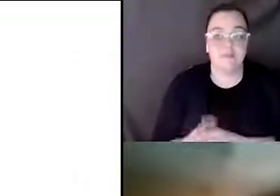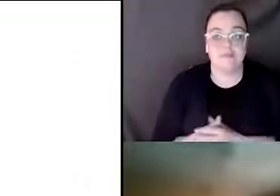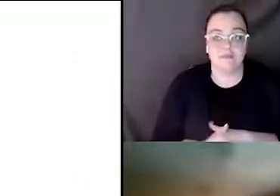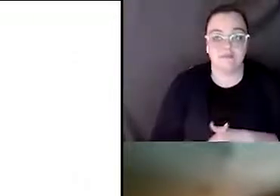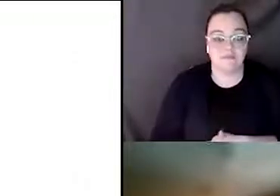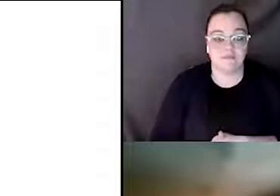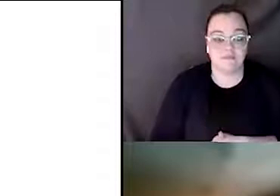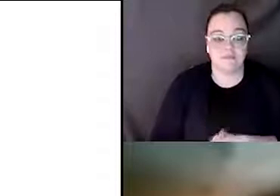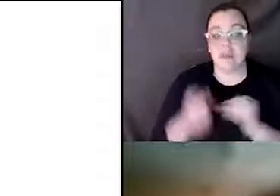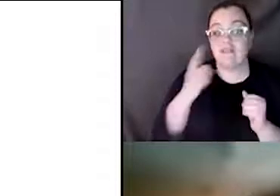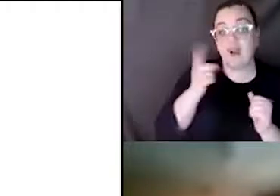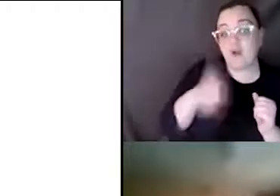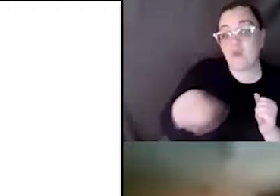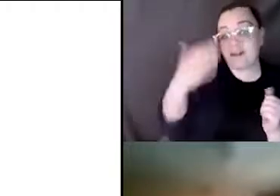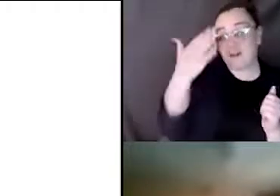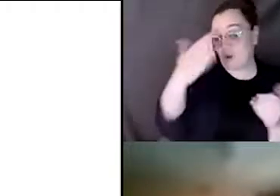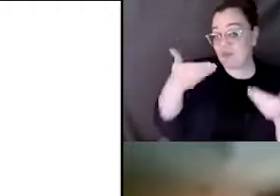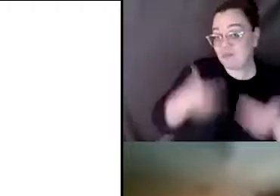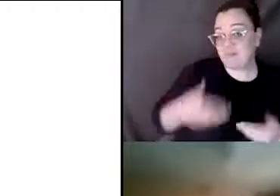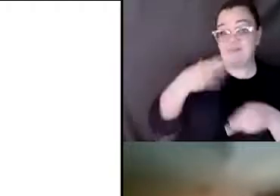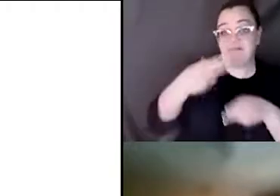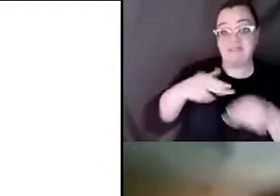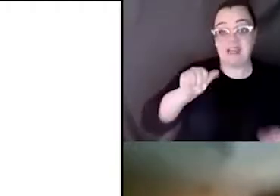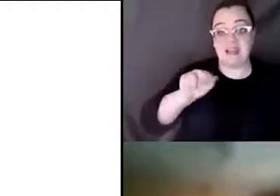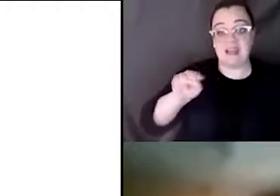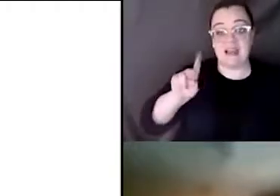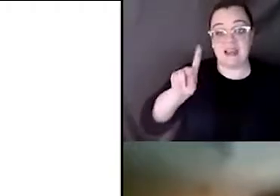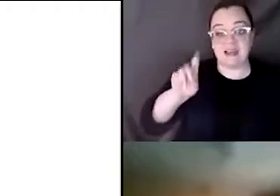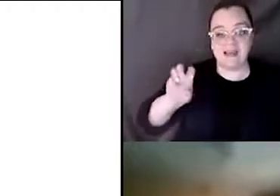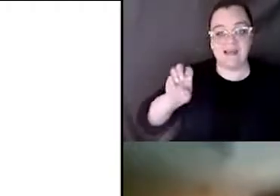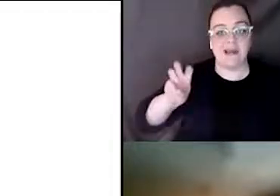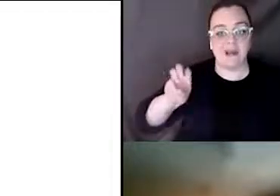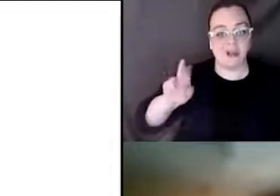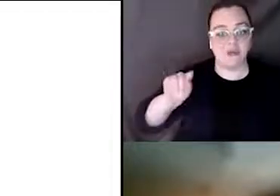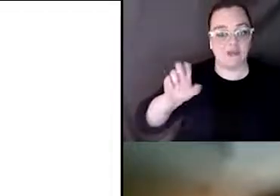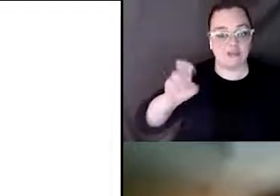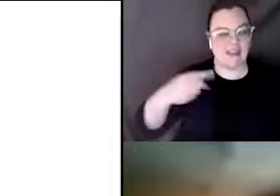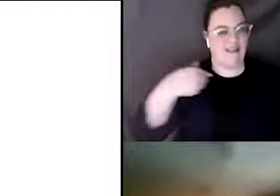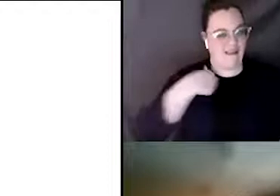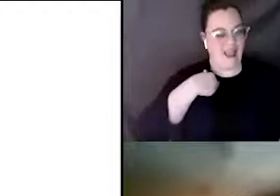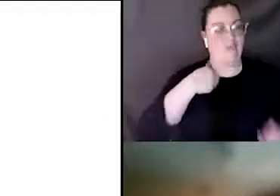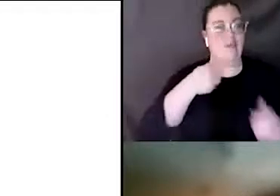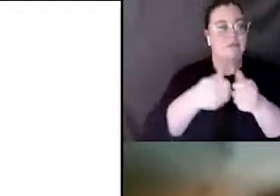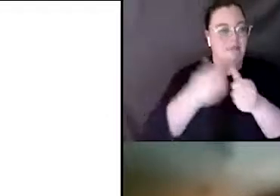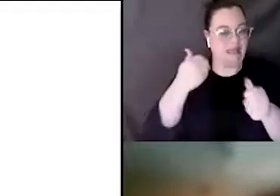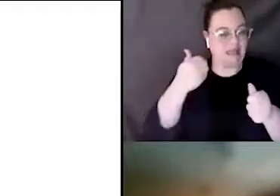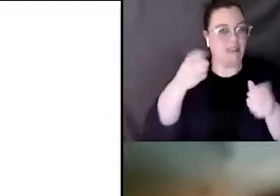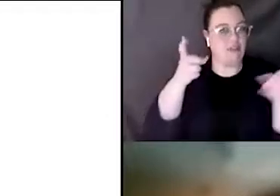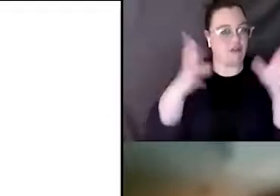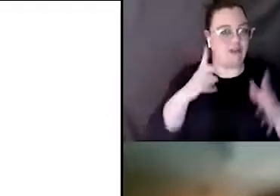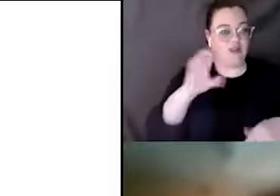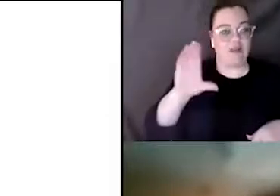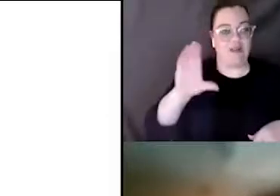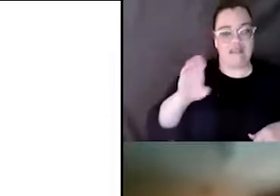For those of you who don't know me, my name is Annde Ewertsen. I am the Mitigation Director for the CEA and